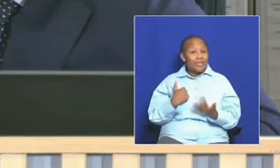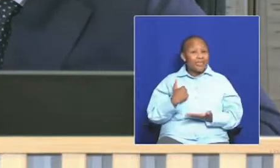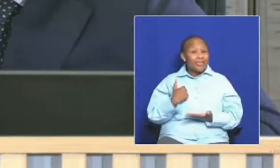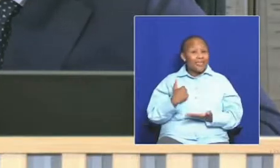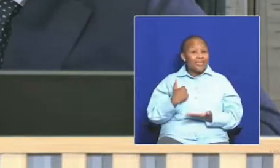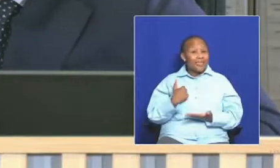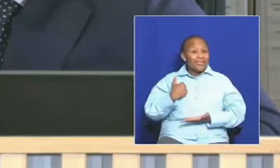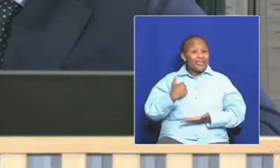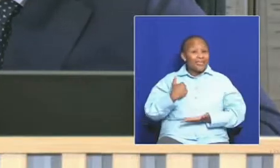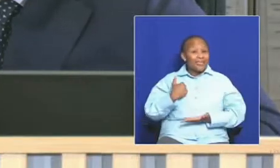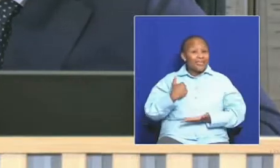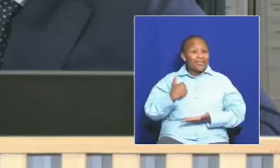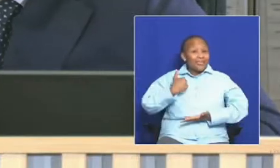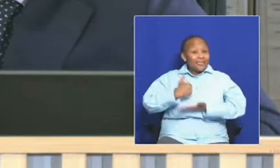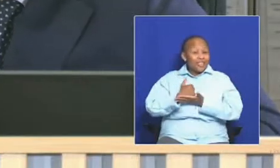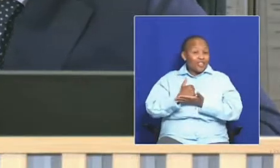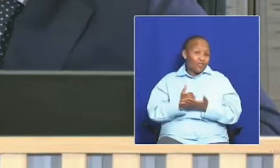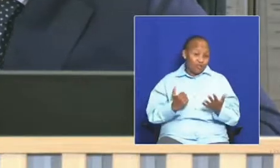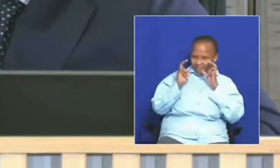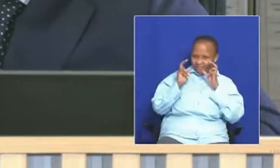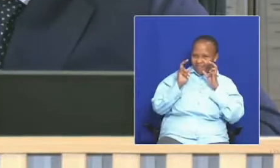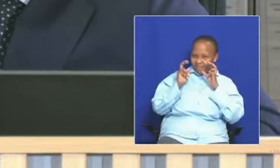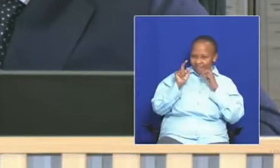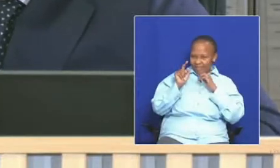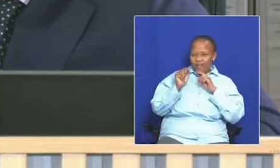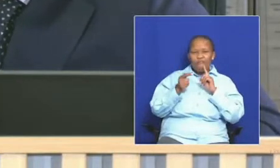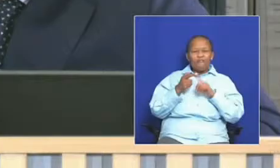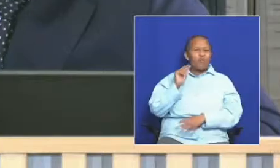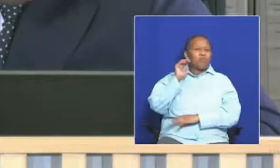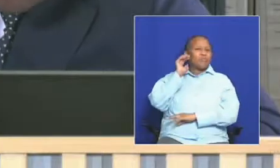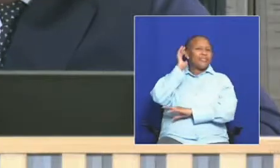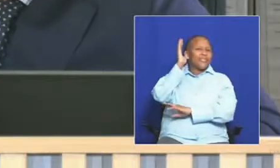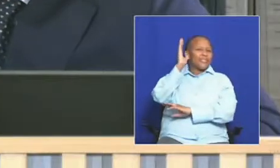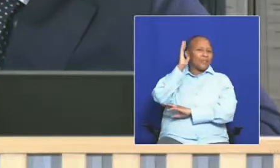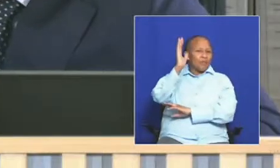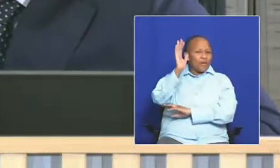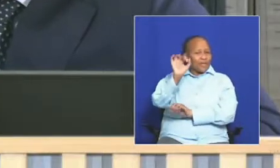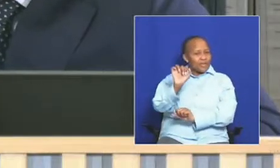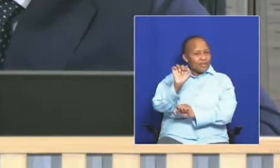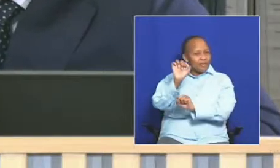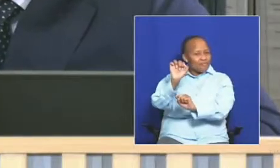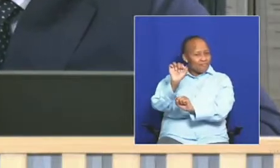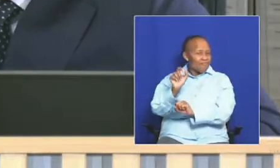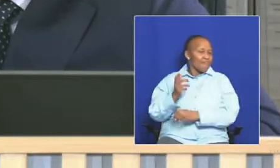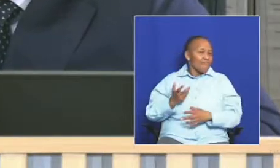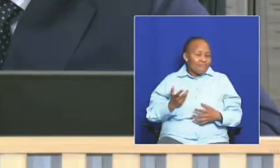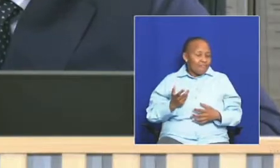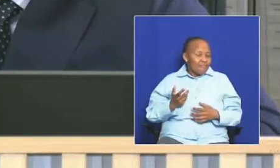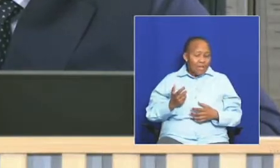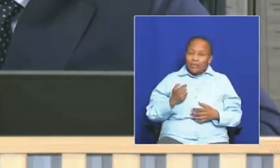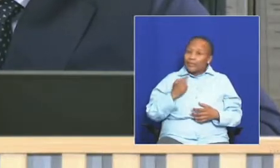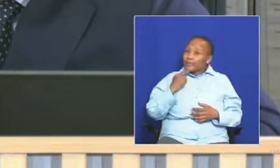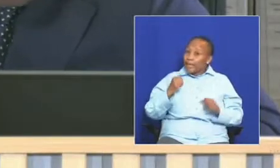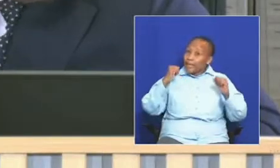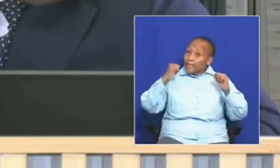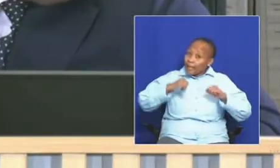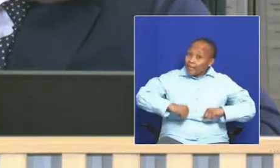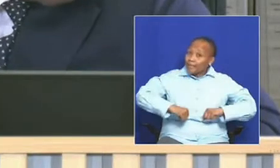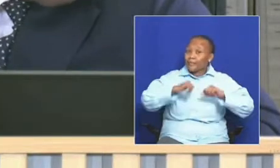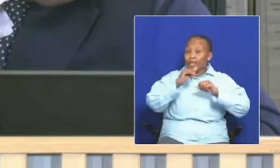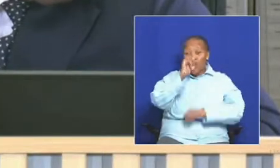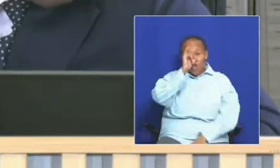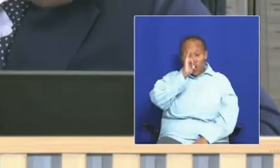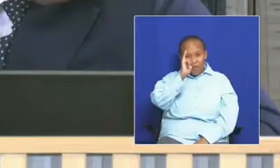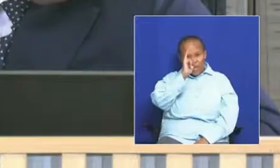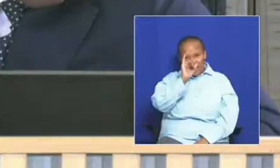out of your testimony to here's the criminality. So I